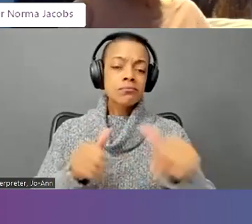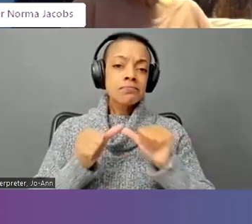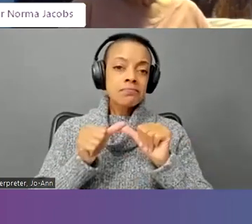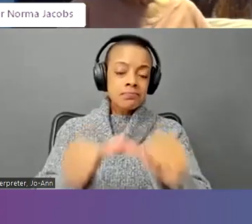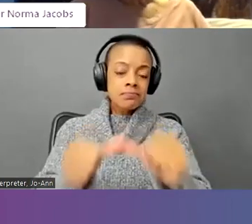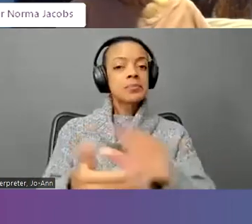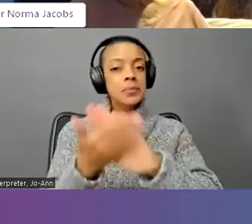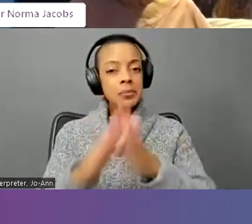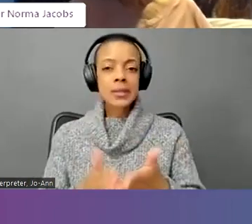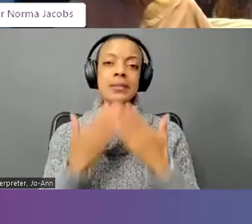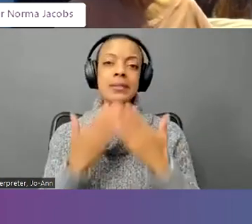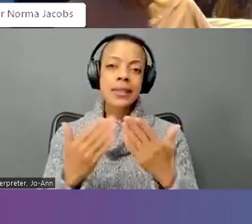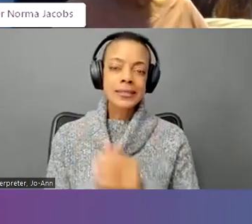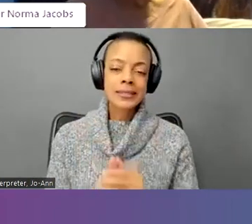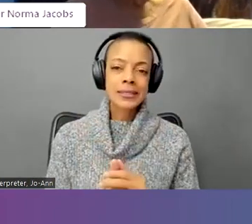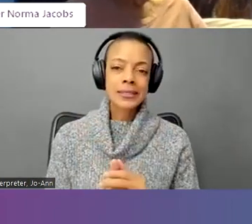gratitude. So now,